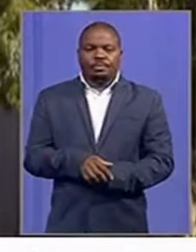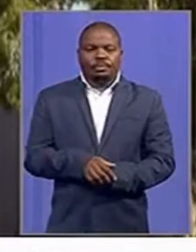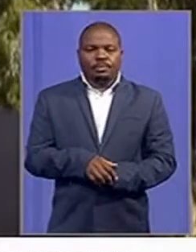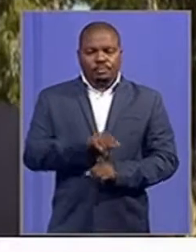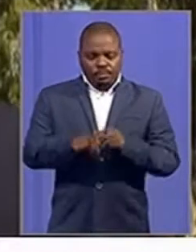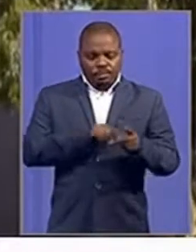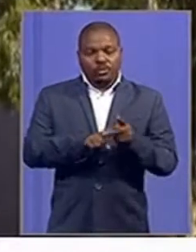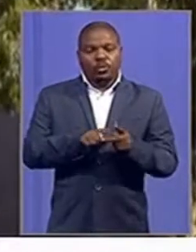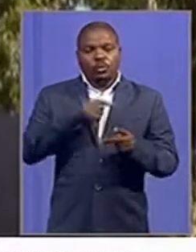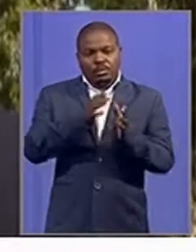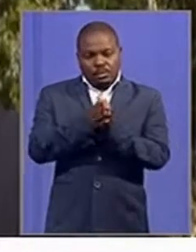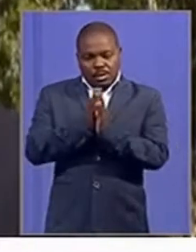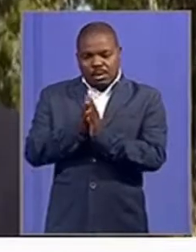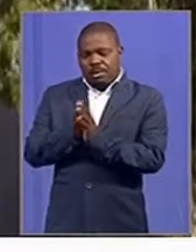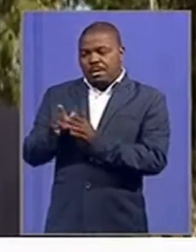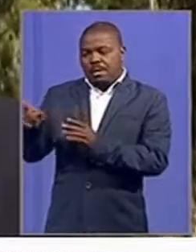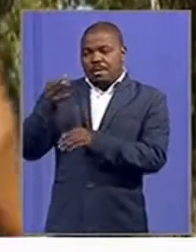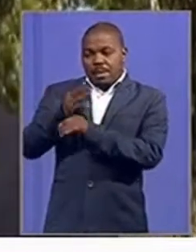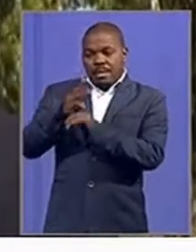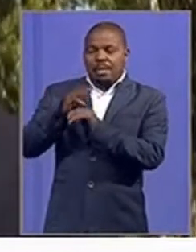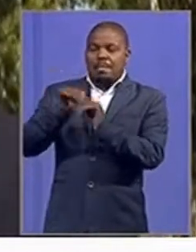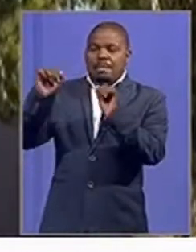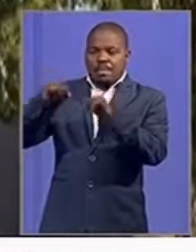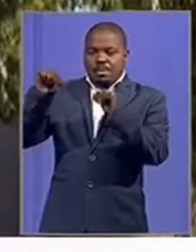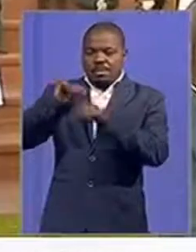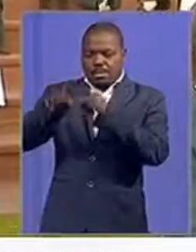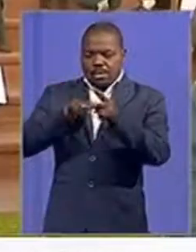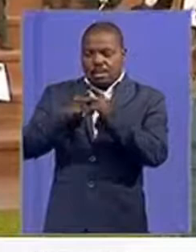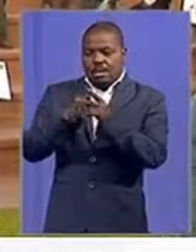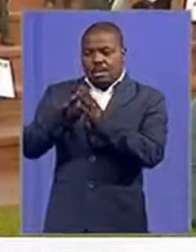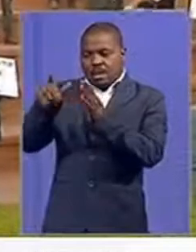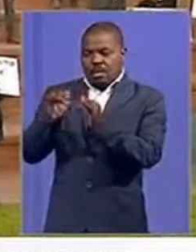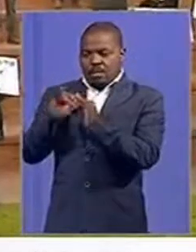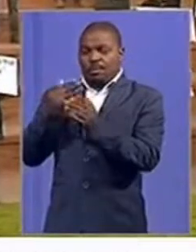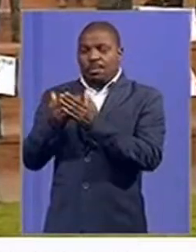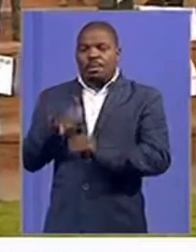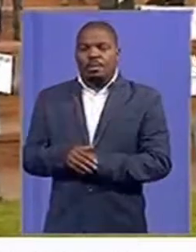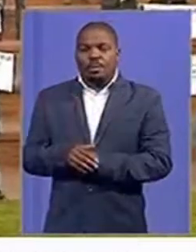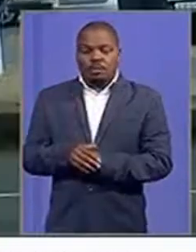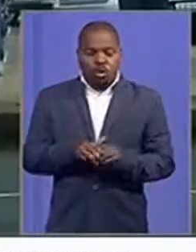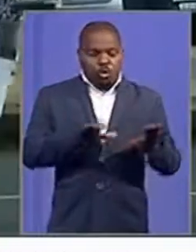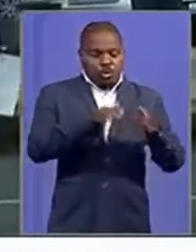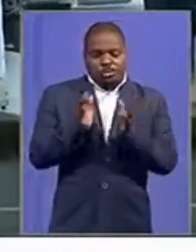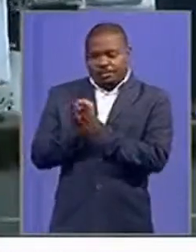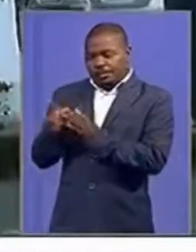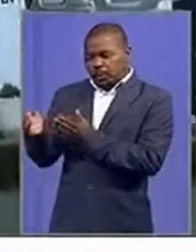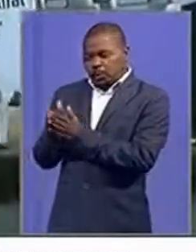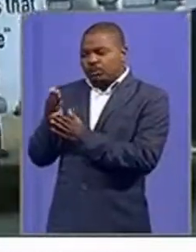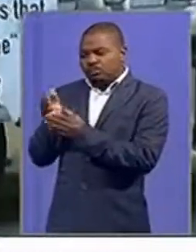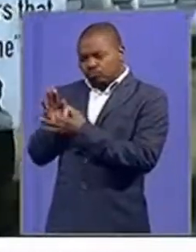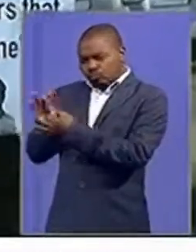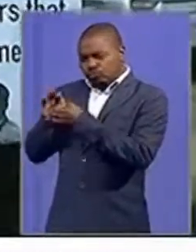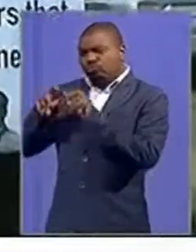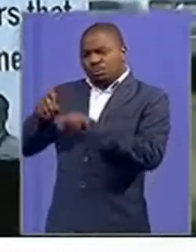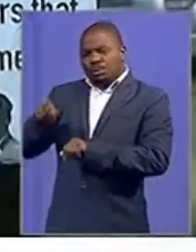then going to request permission from the parents to interview the learners. Komišene e kgopetše sekolo go šomišana le dinyakišišo. Bontši